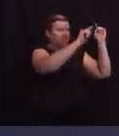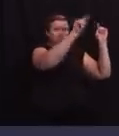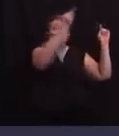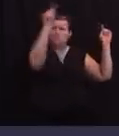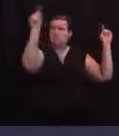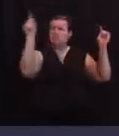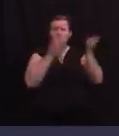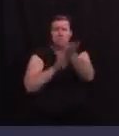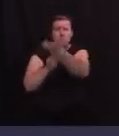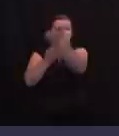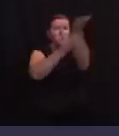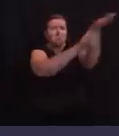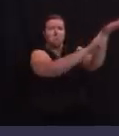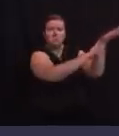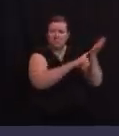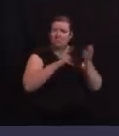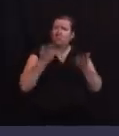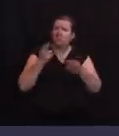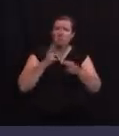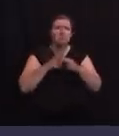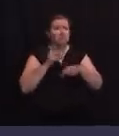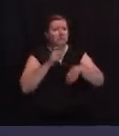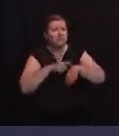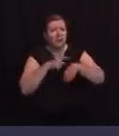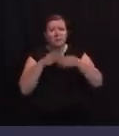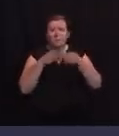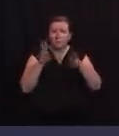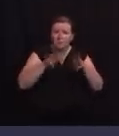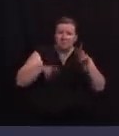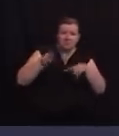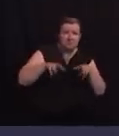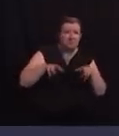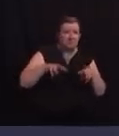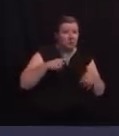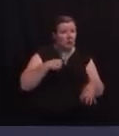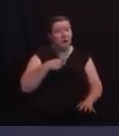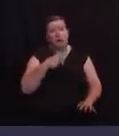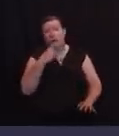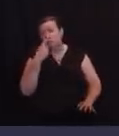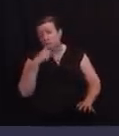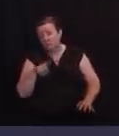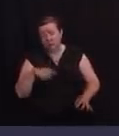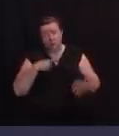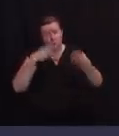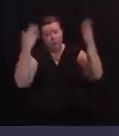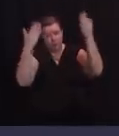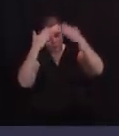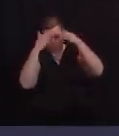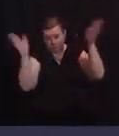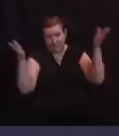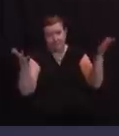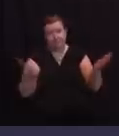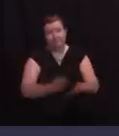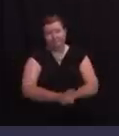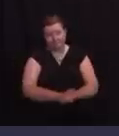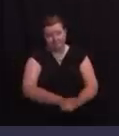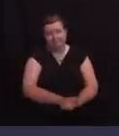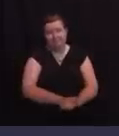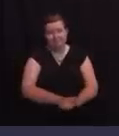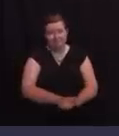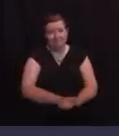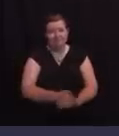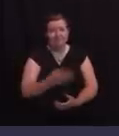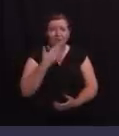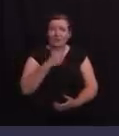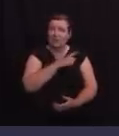about, I'm open-minded, and my gut tells me I'm not the only one who's open-minded to that. So, again, I want to thank the